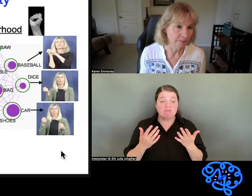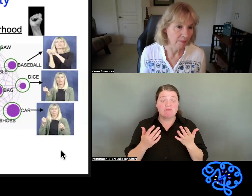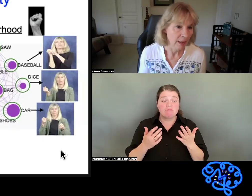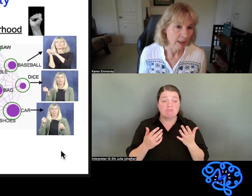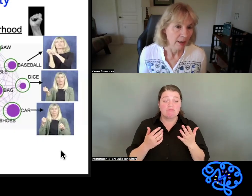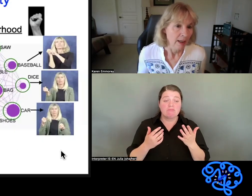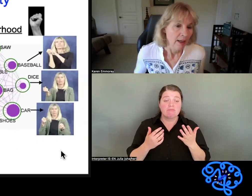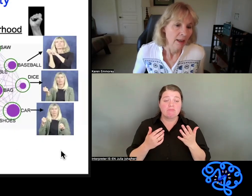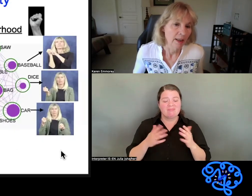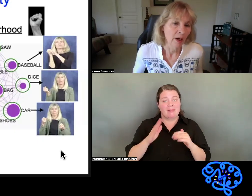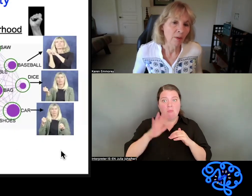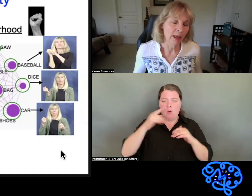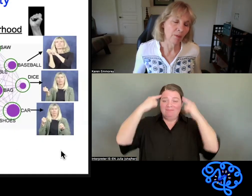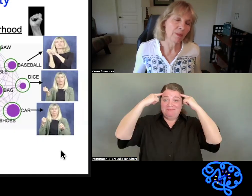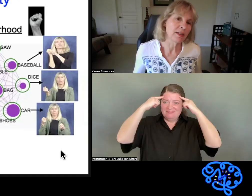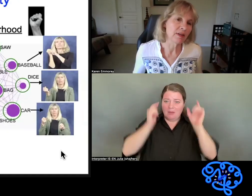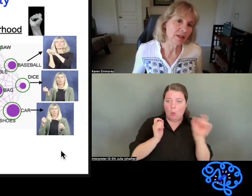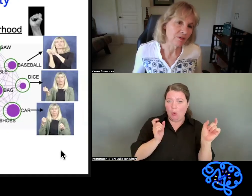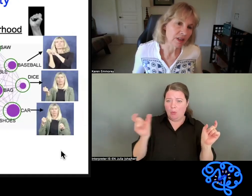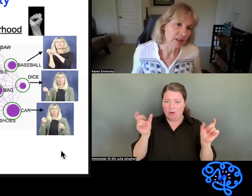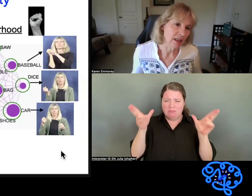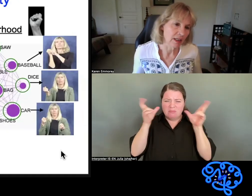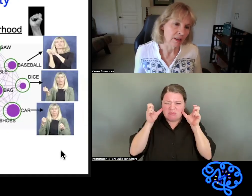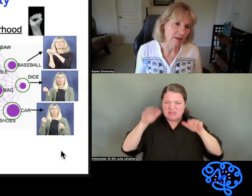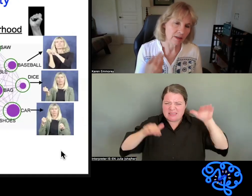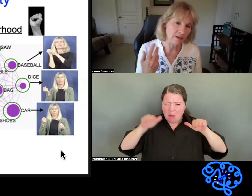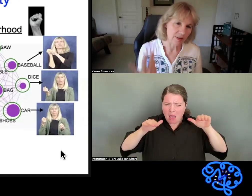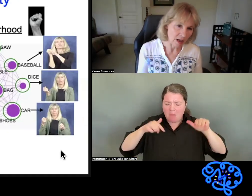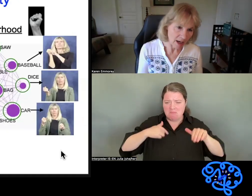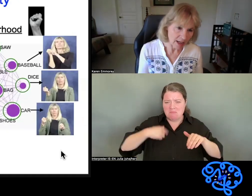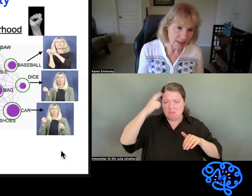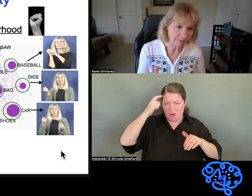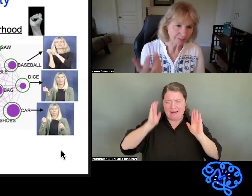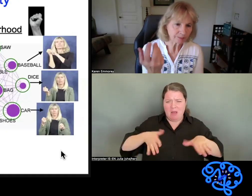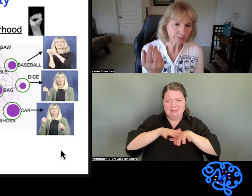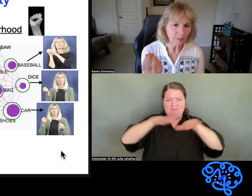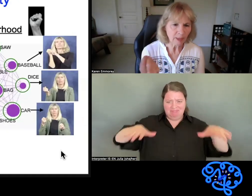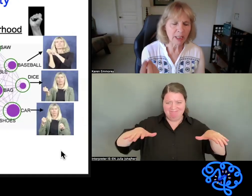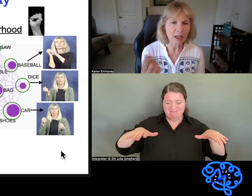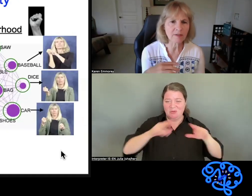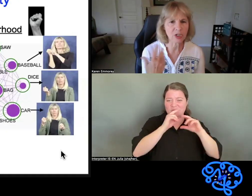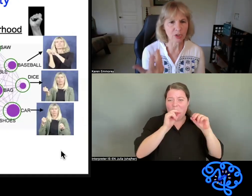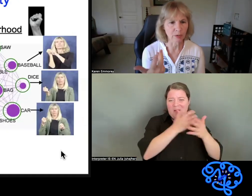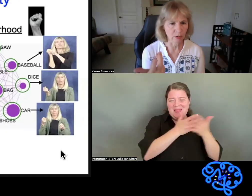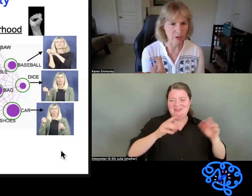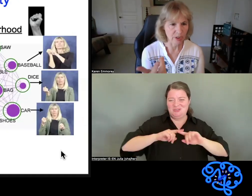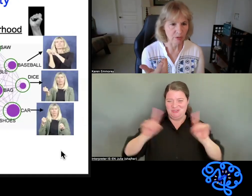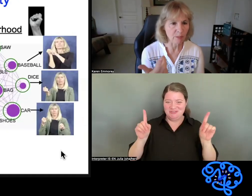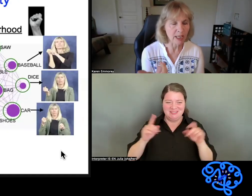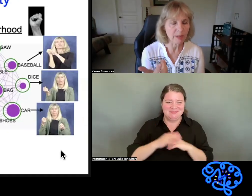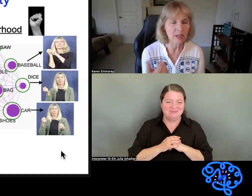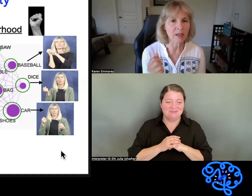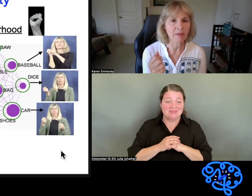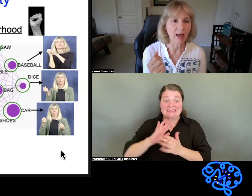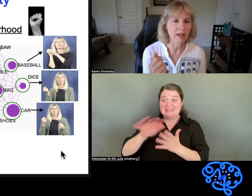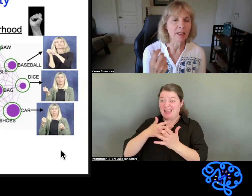same. Now, we may see this difference in signs because of the gestural origin. So it